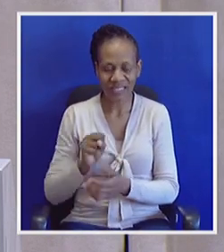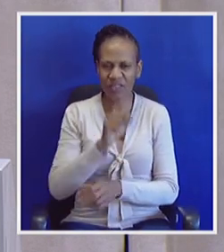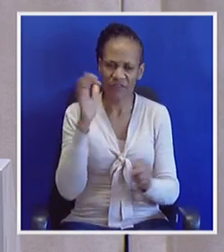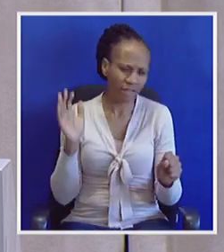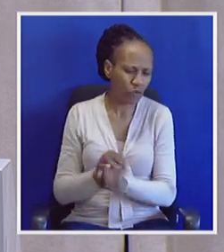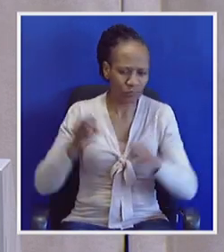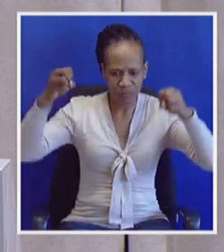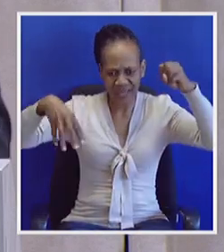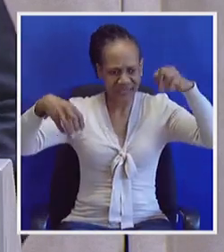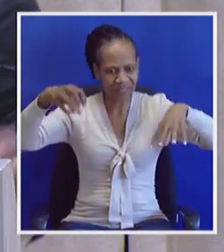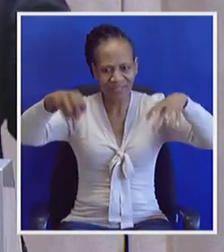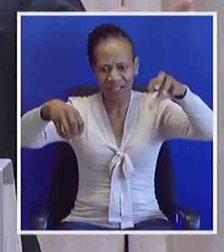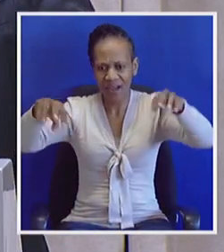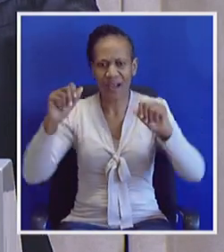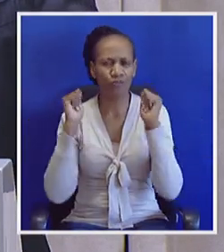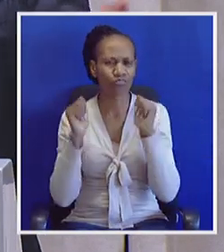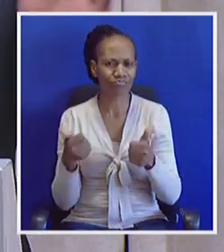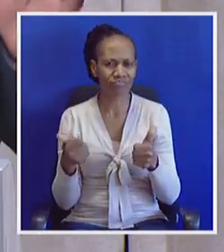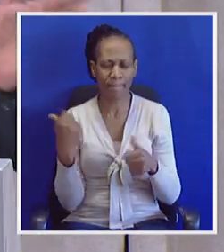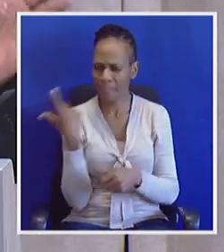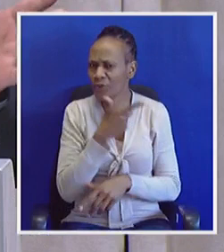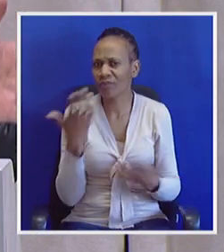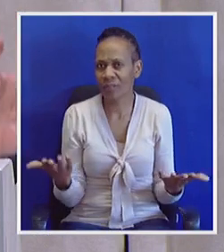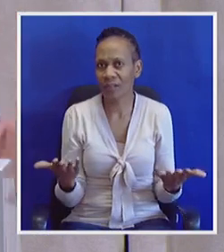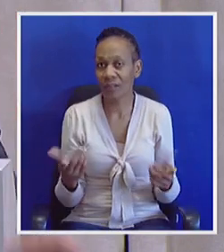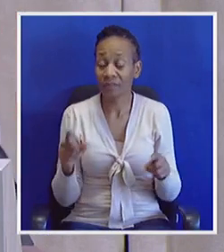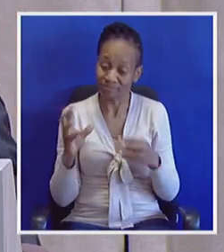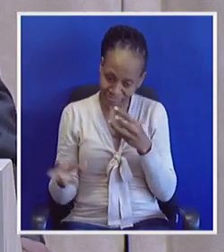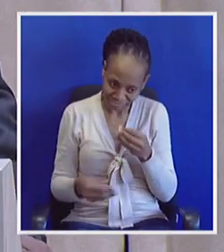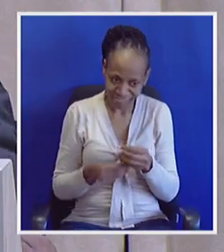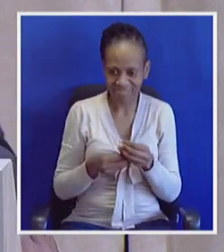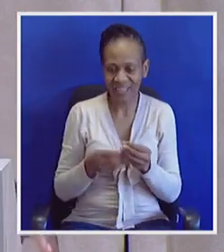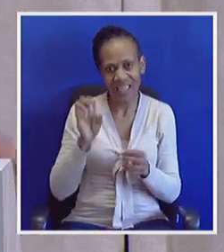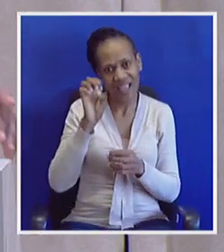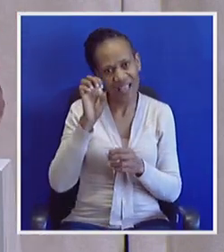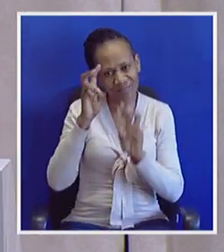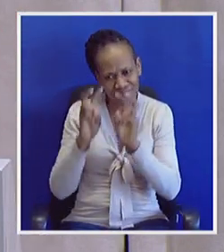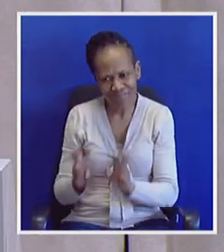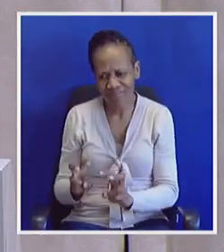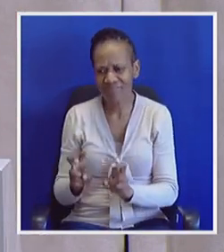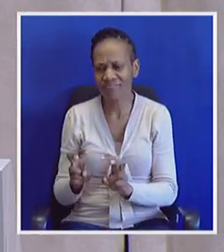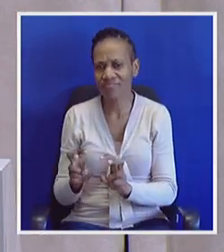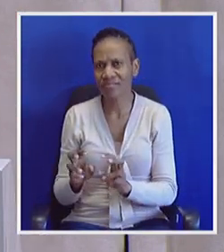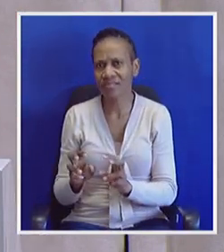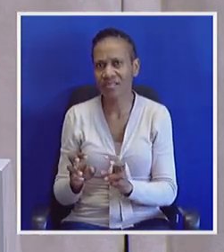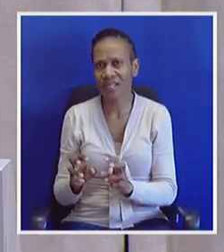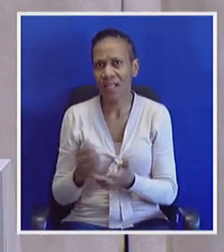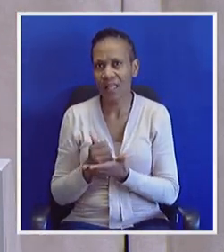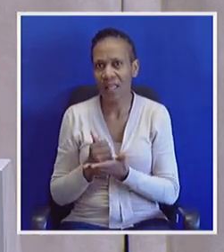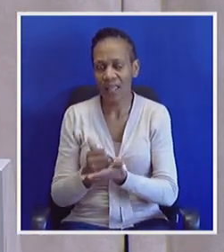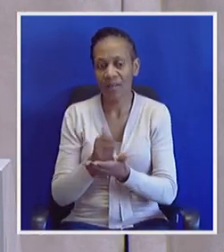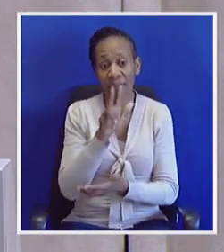country. And most of the time, and also to have succeeded in giving